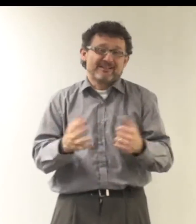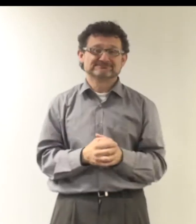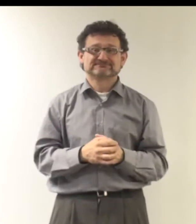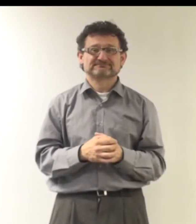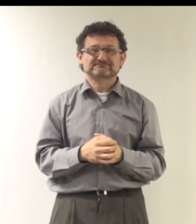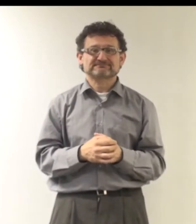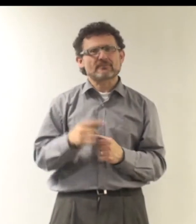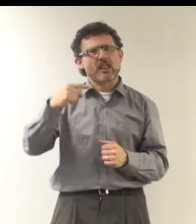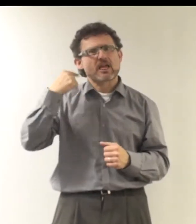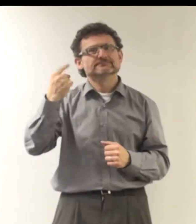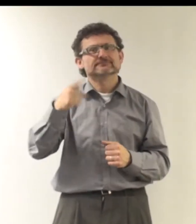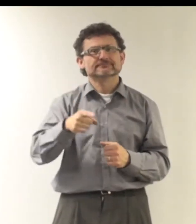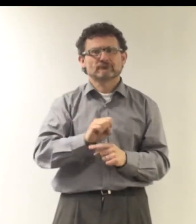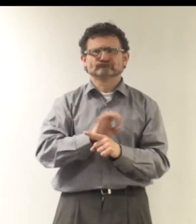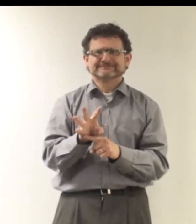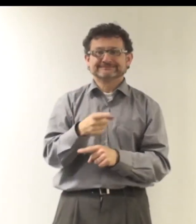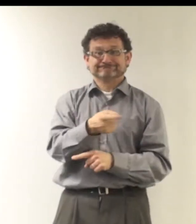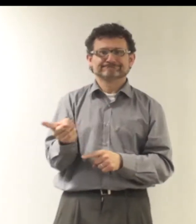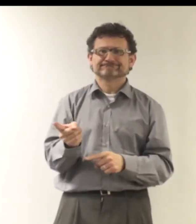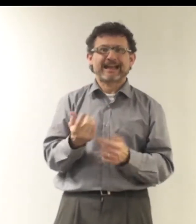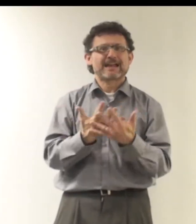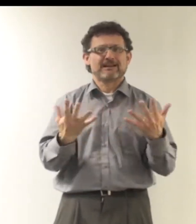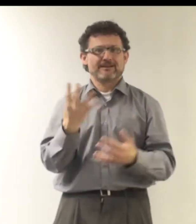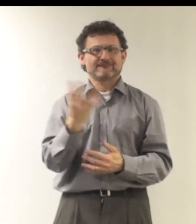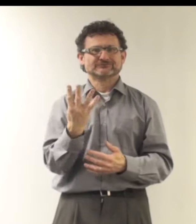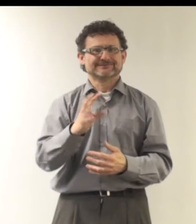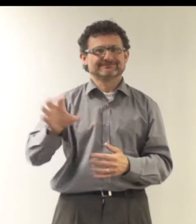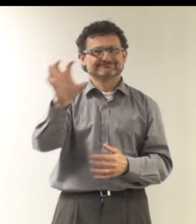This is progress.